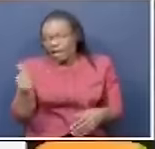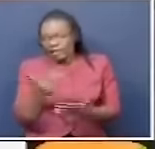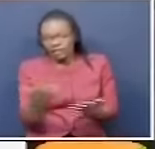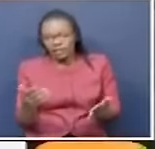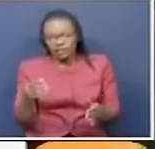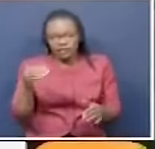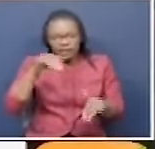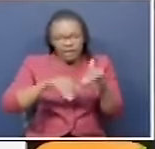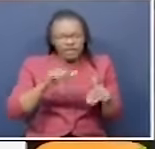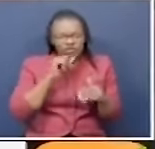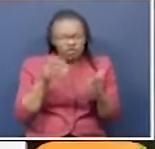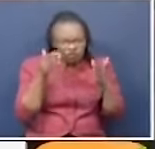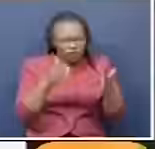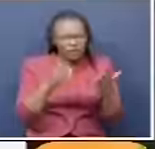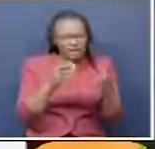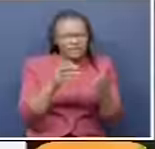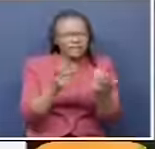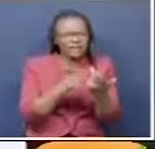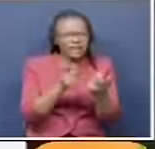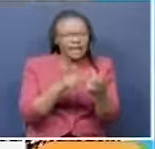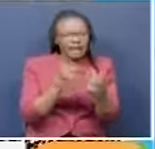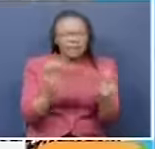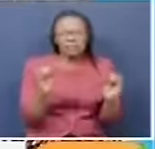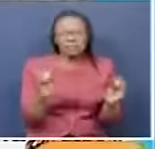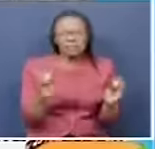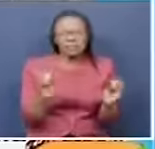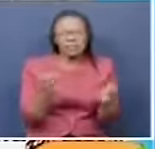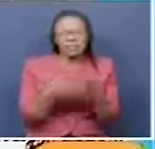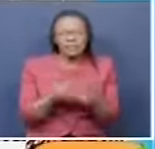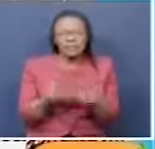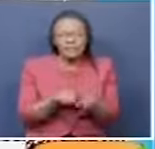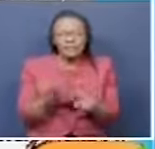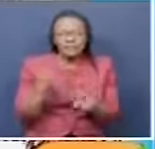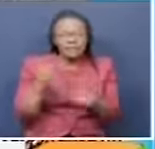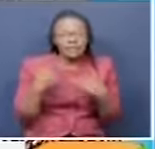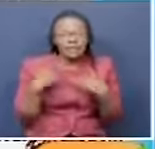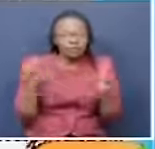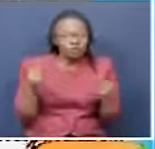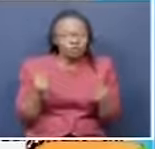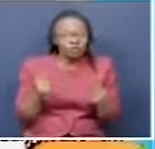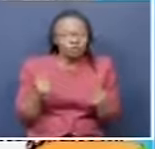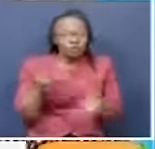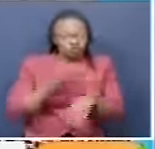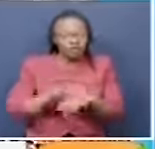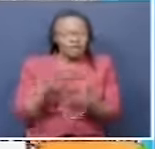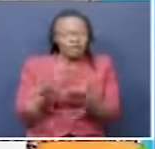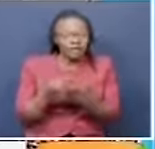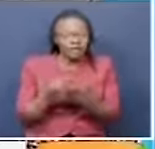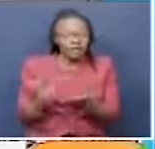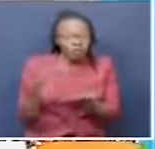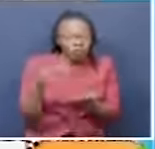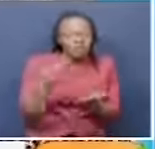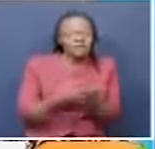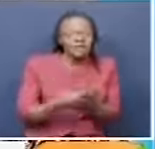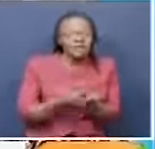are not just about the numbers of voters, it's also about the capacity to raise money, which is now the other factor. That once you now have,